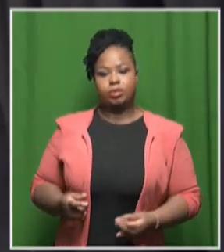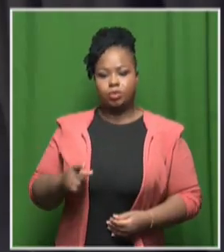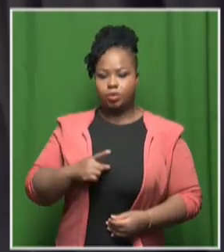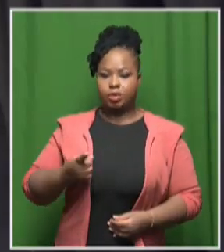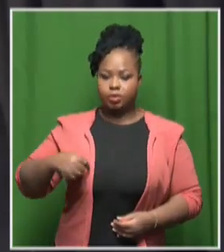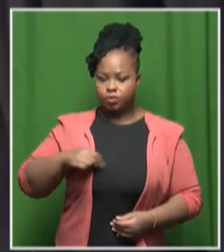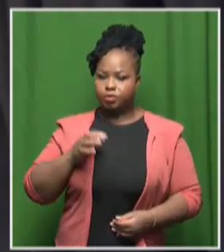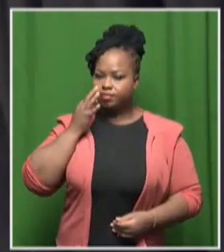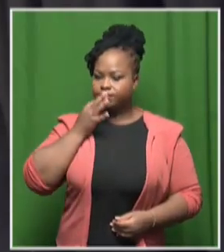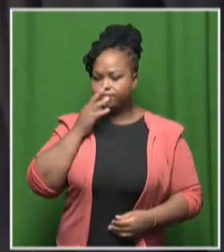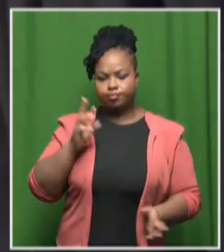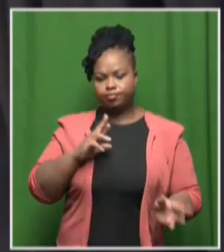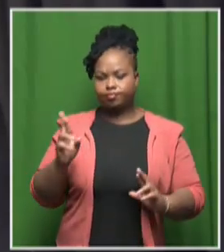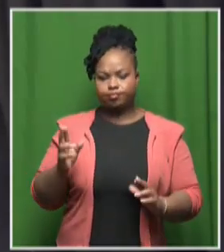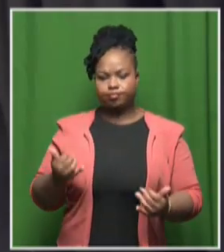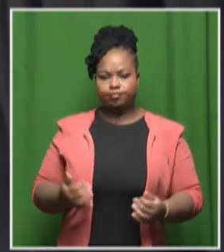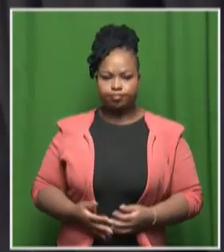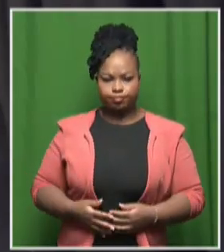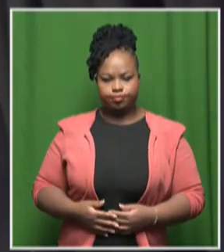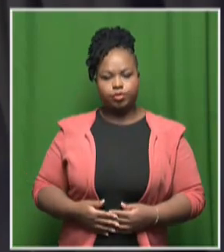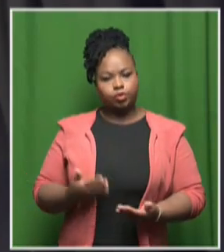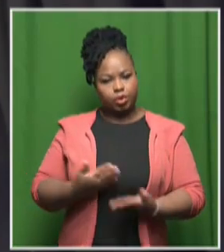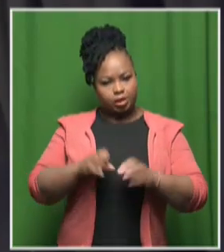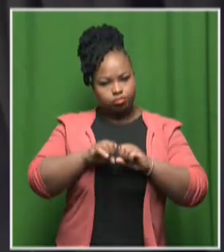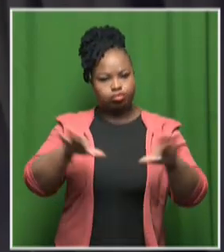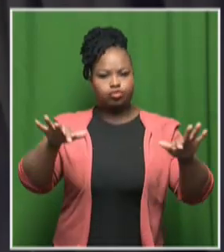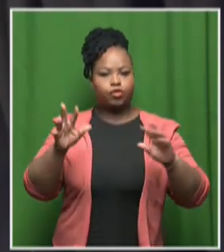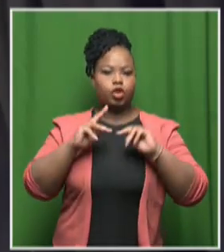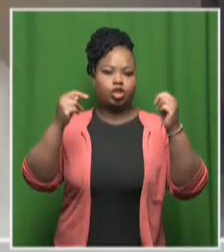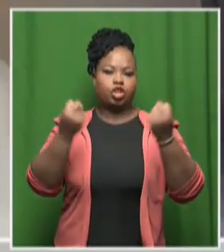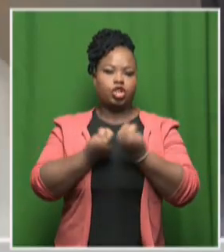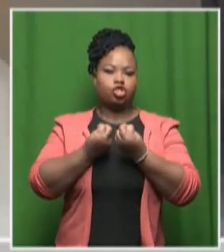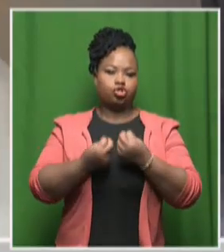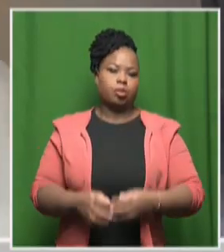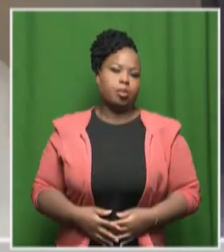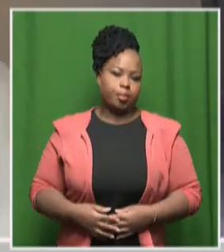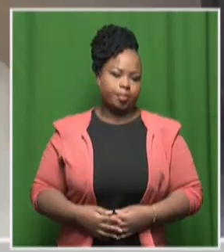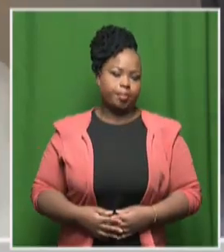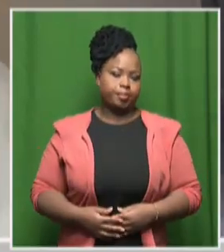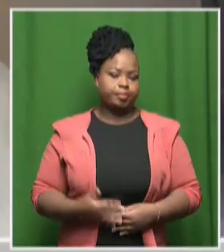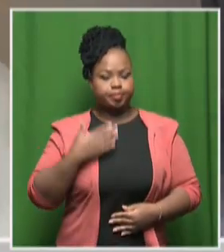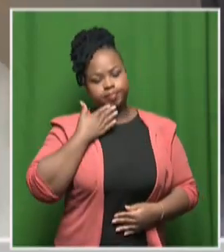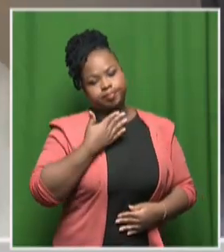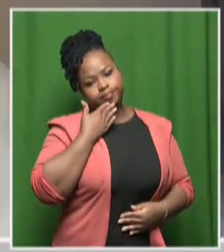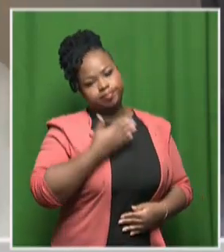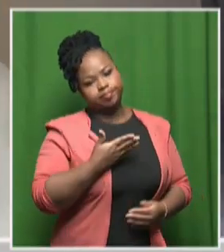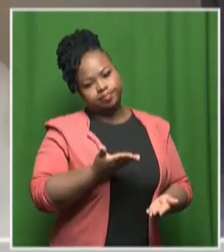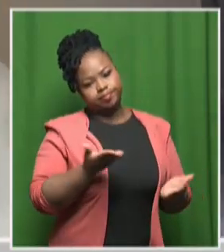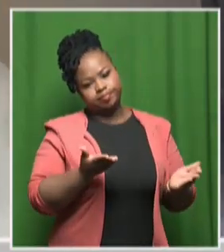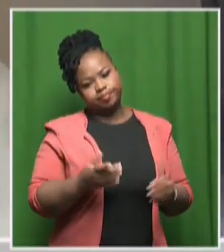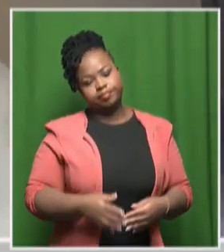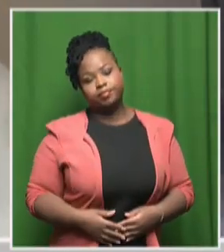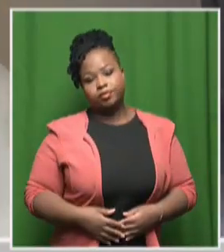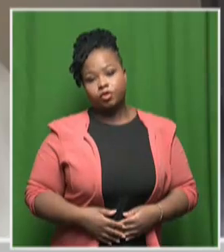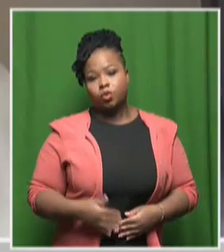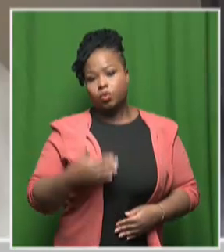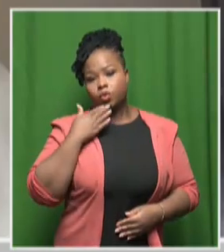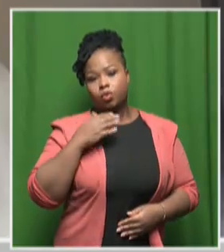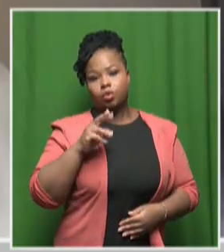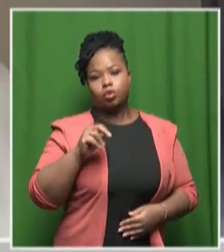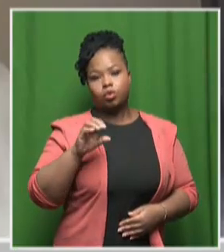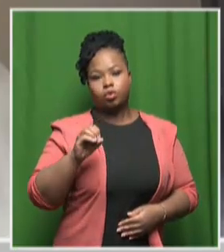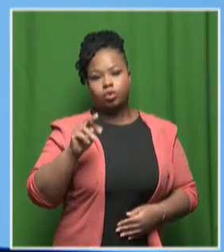saying now we are ready as a country to be able to roll out this program. All right, Doctor, thank you for your time. Thanks for talking to us about this. Dr.